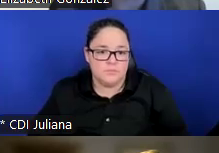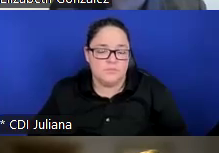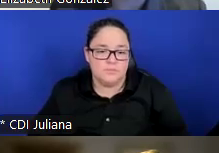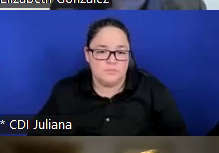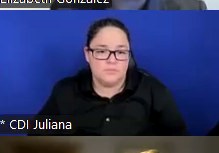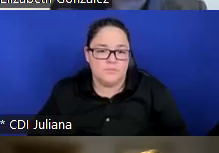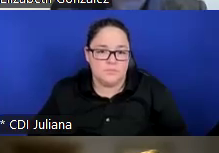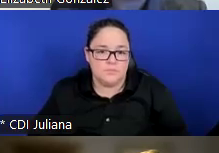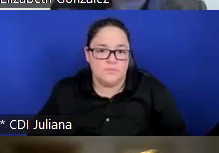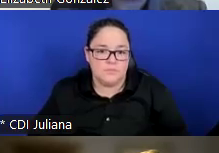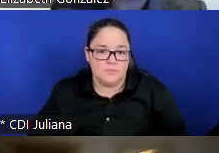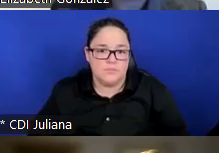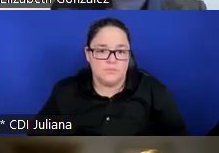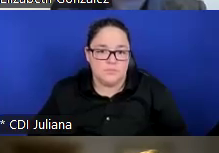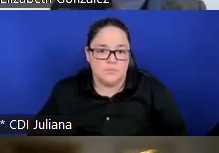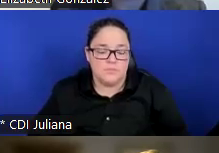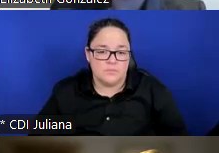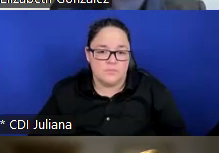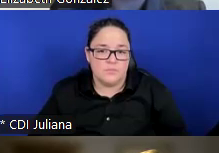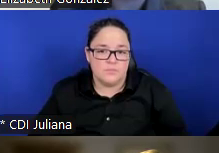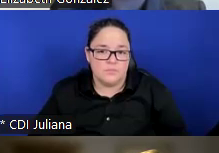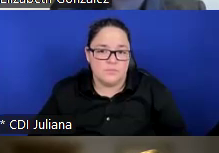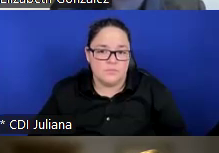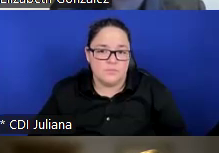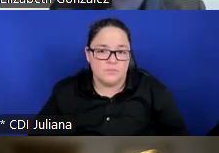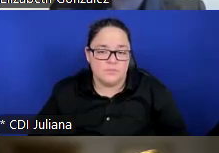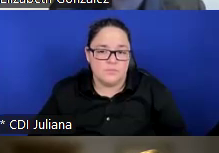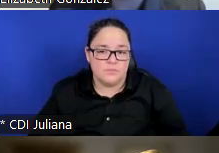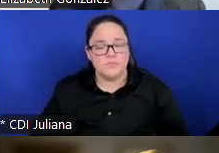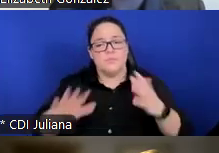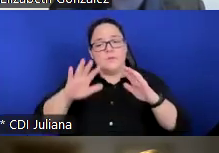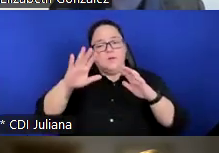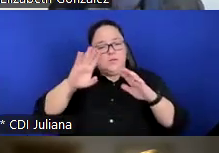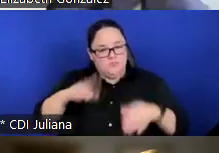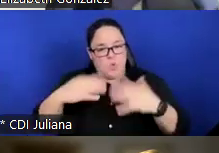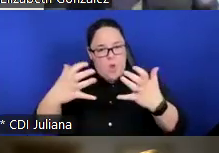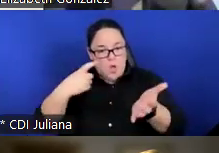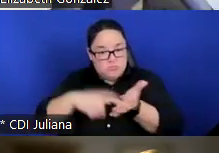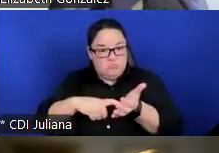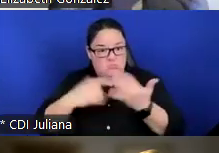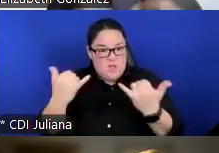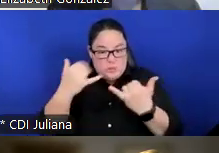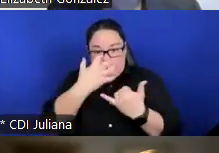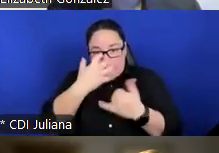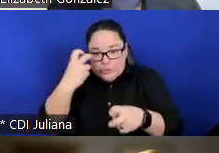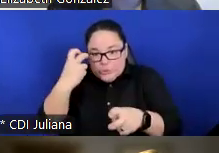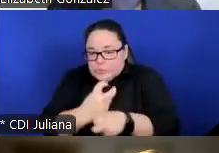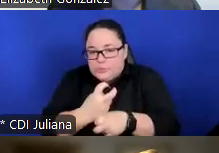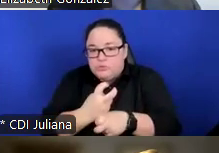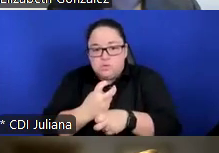It's very hard sometimes for people to